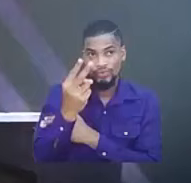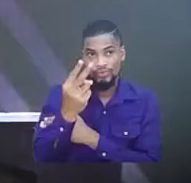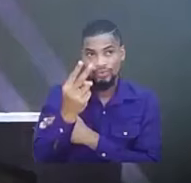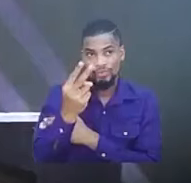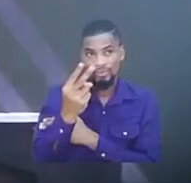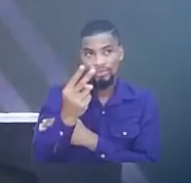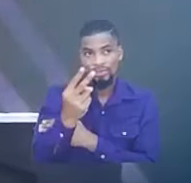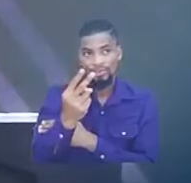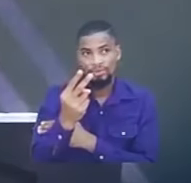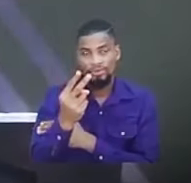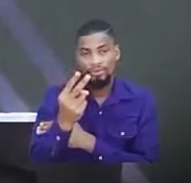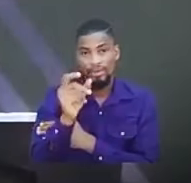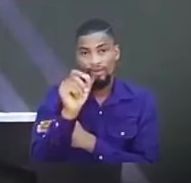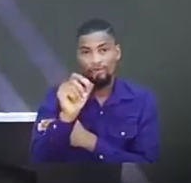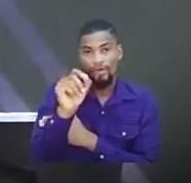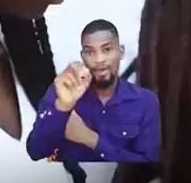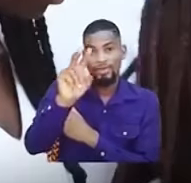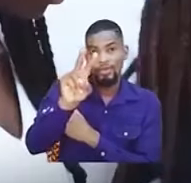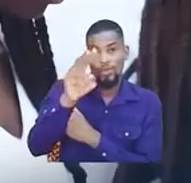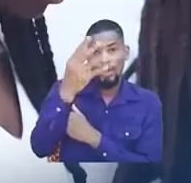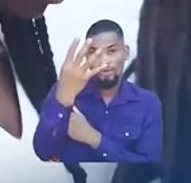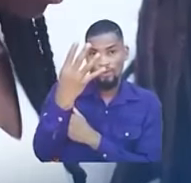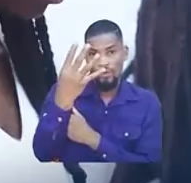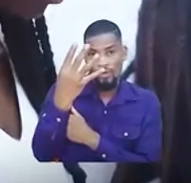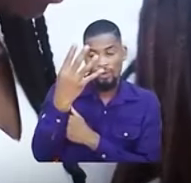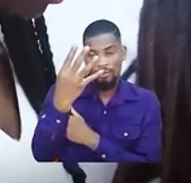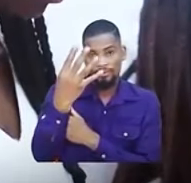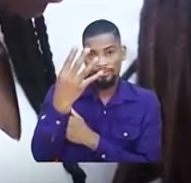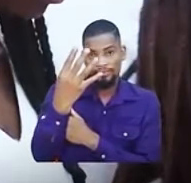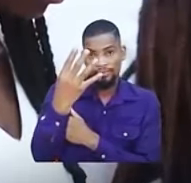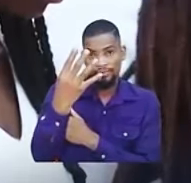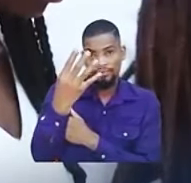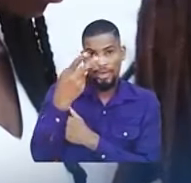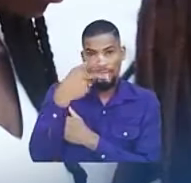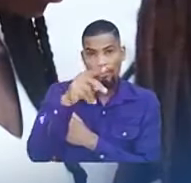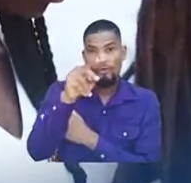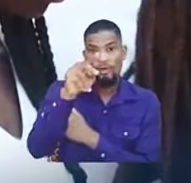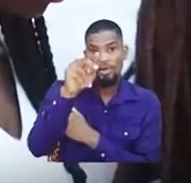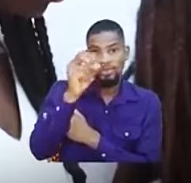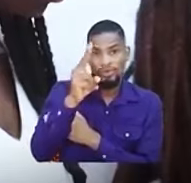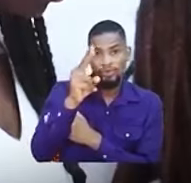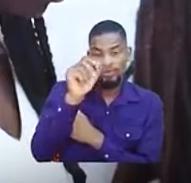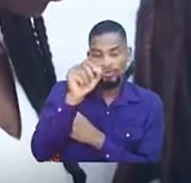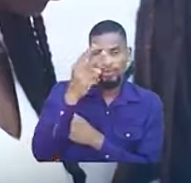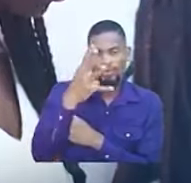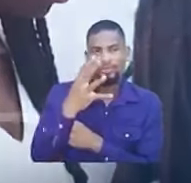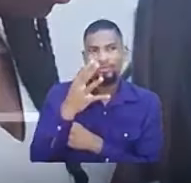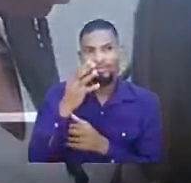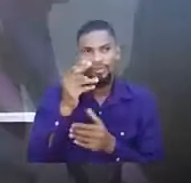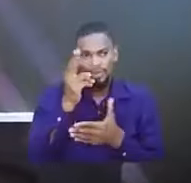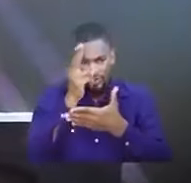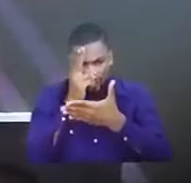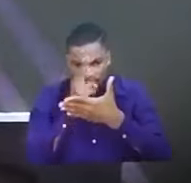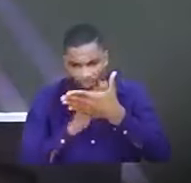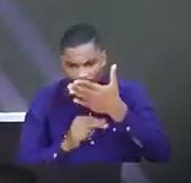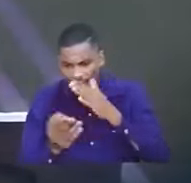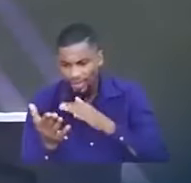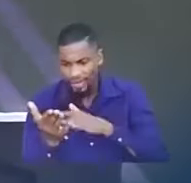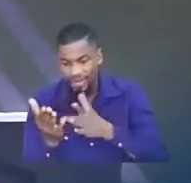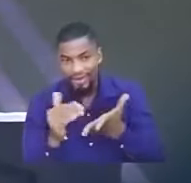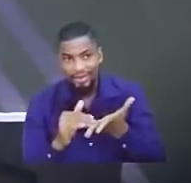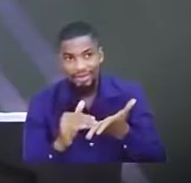verse 24. Proverbs 12, 24. Diligent hands will